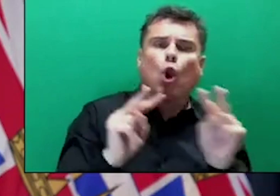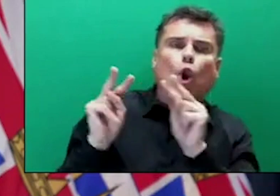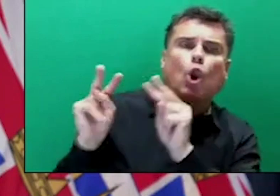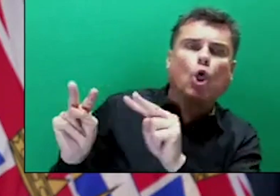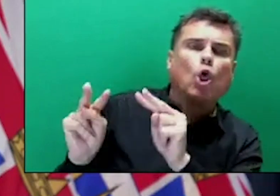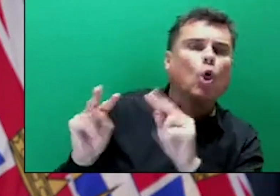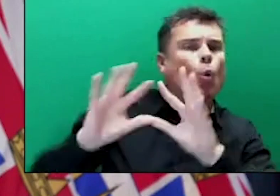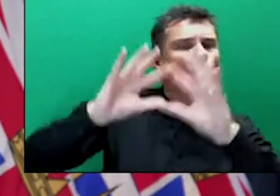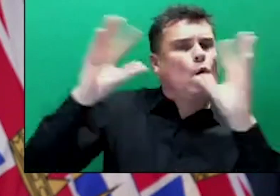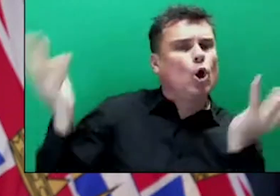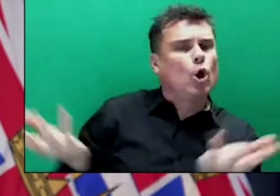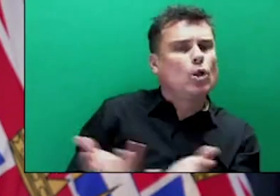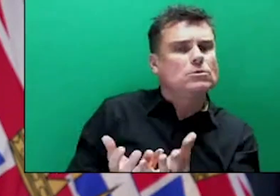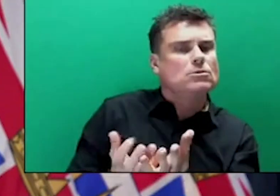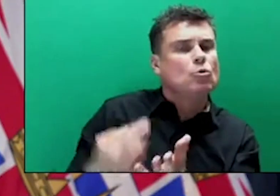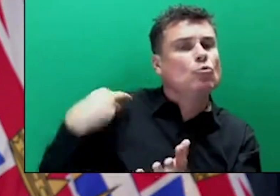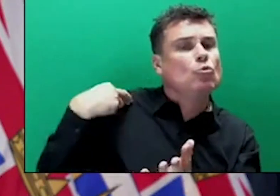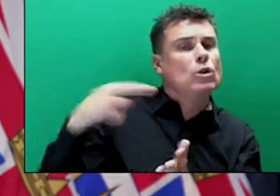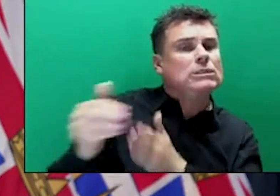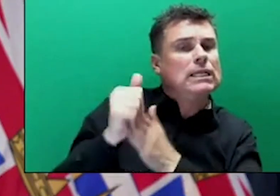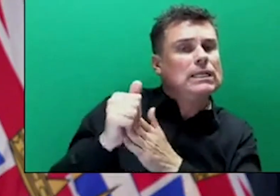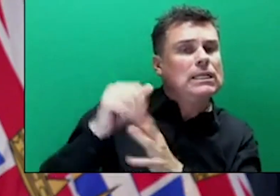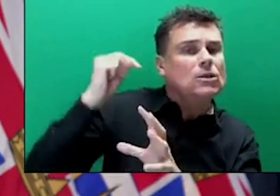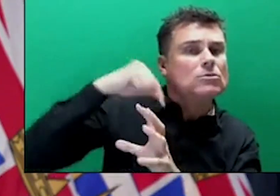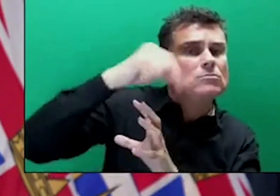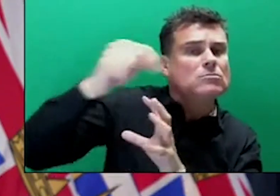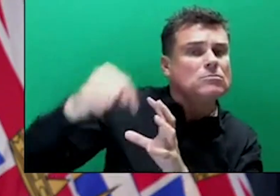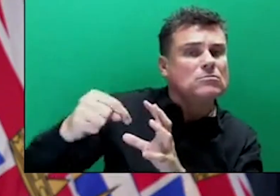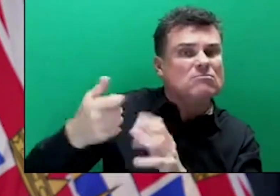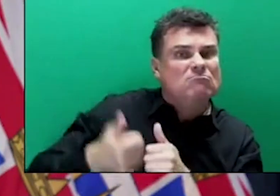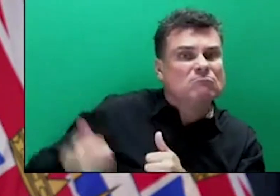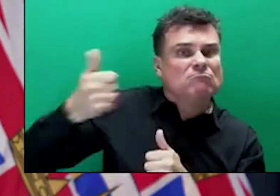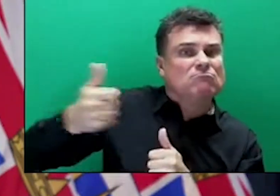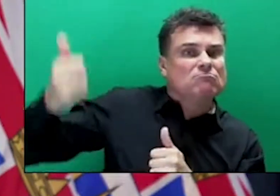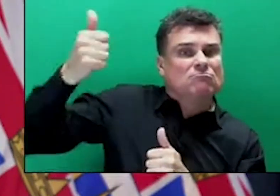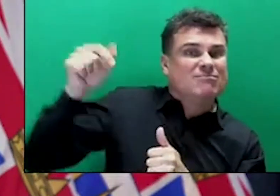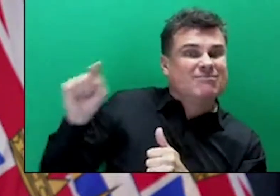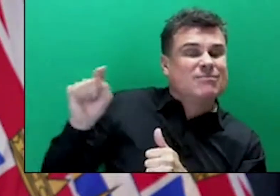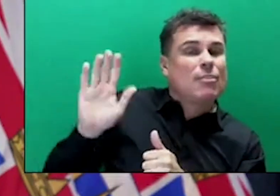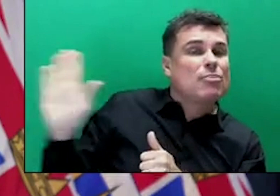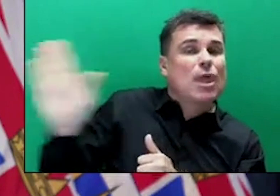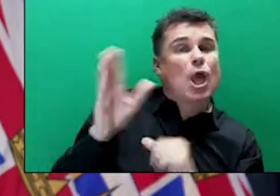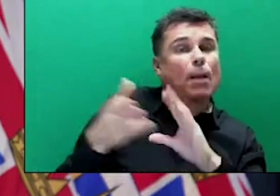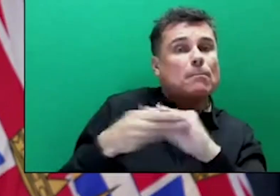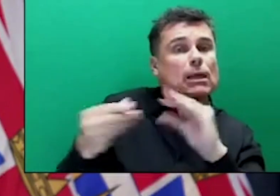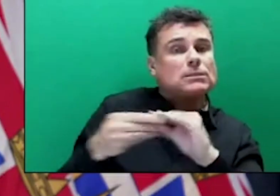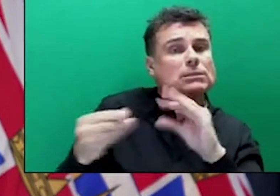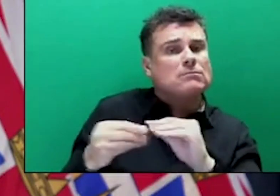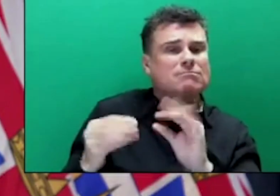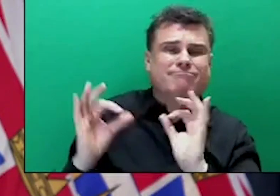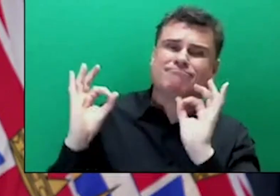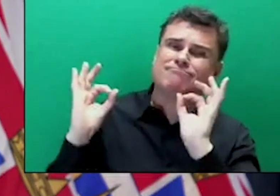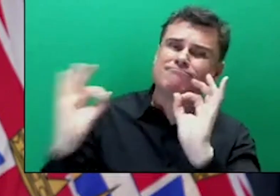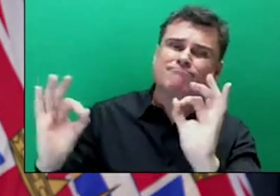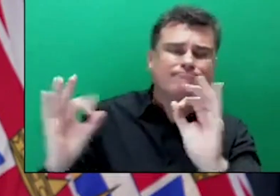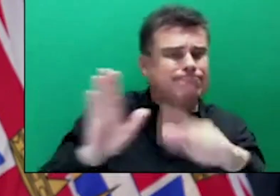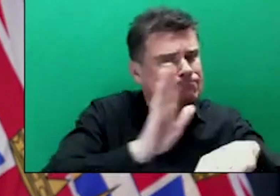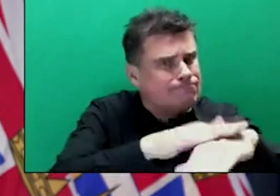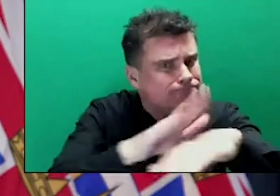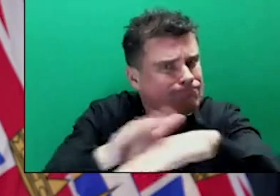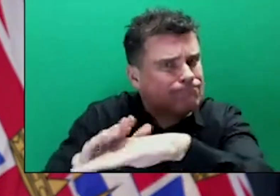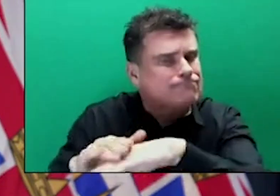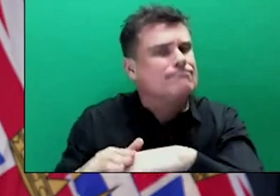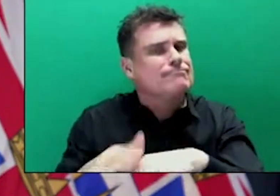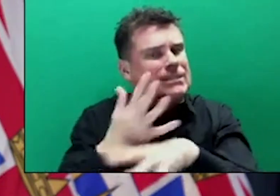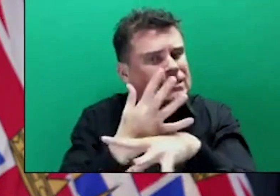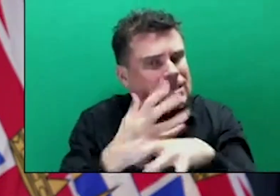is a global pandemic. It means that we have to do whatever we need to do to keep our members of our